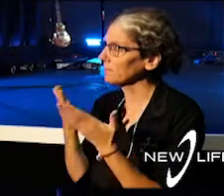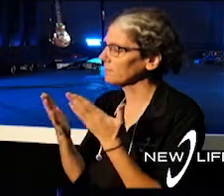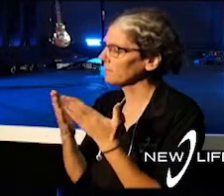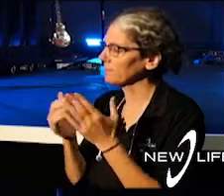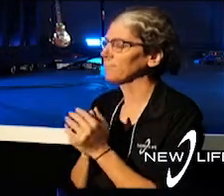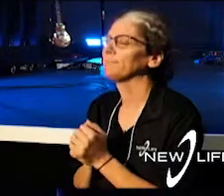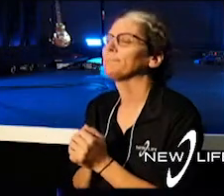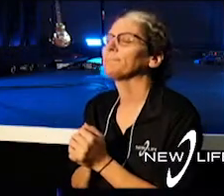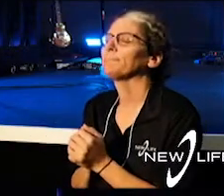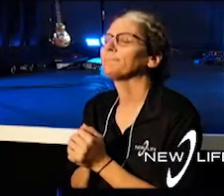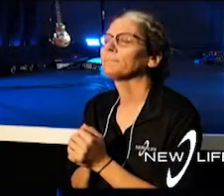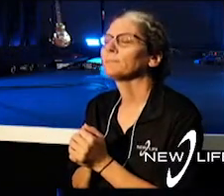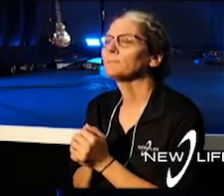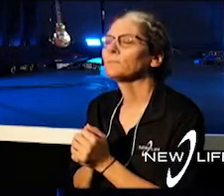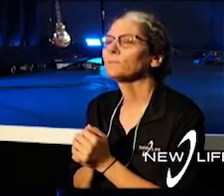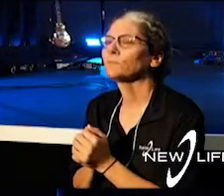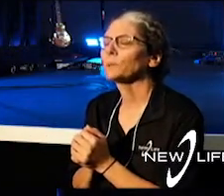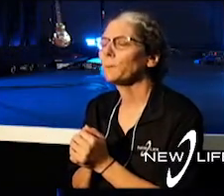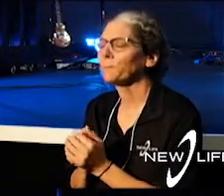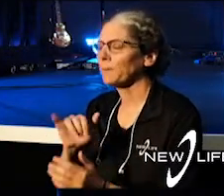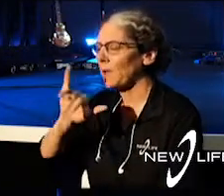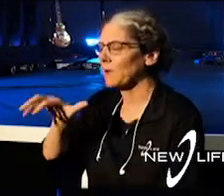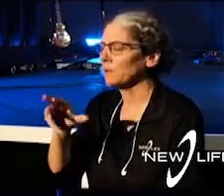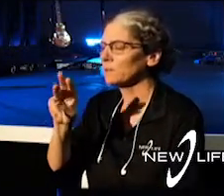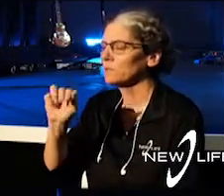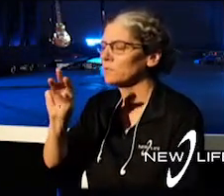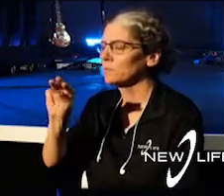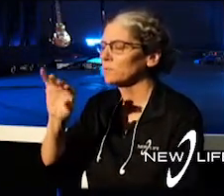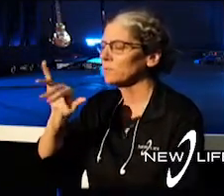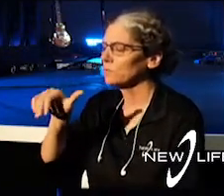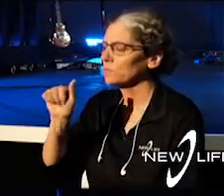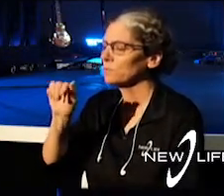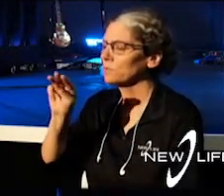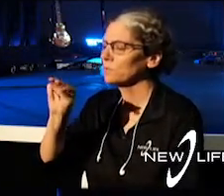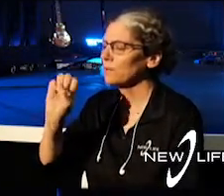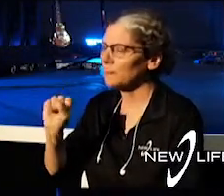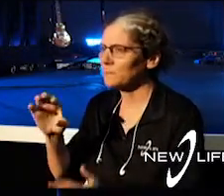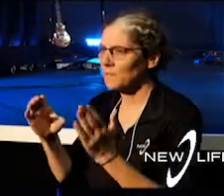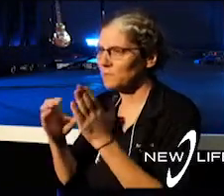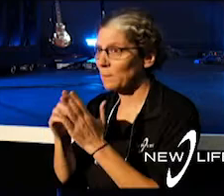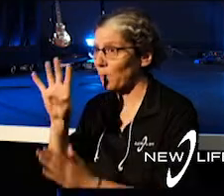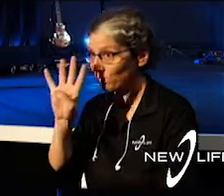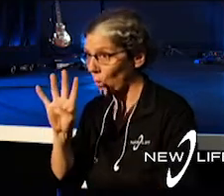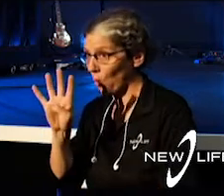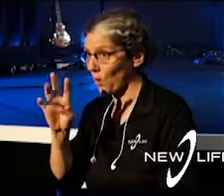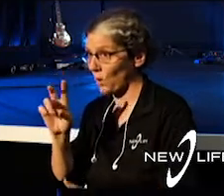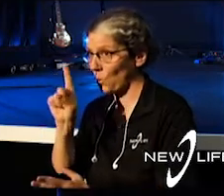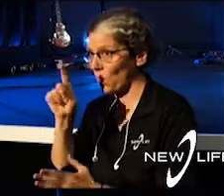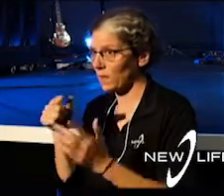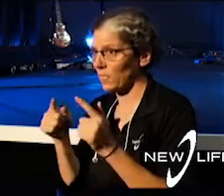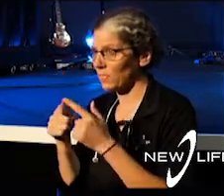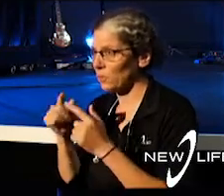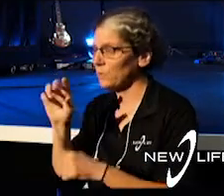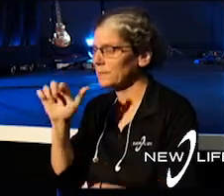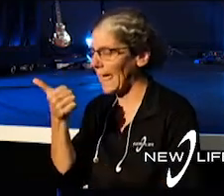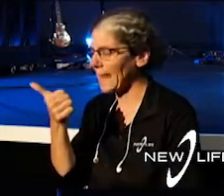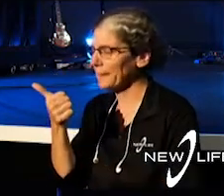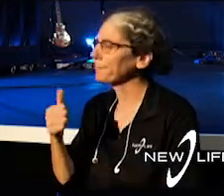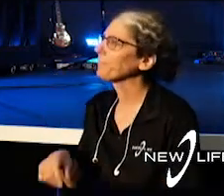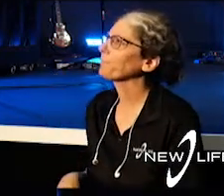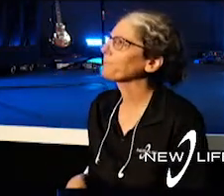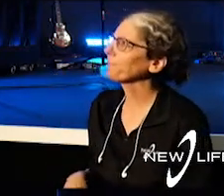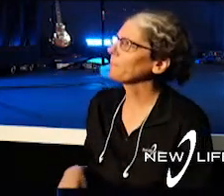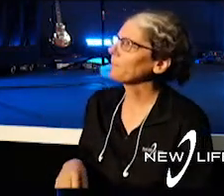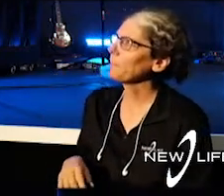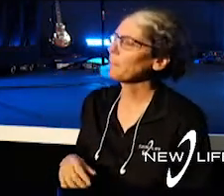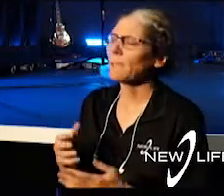we're going to be parked in 10 verses in James today. It's James chapter 4. Verses 1 through 10. So if you've got your Bible, I would encourage you to open it to James chapter